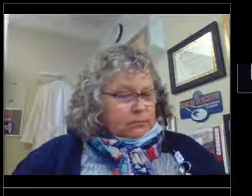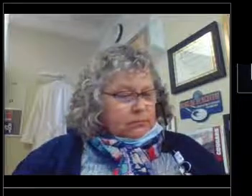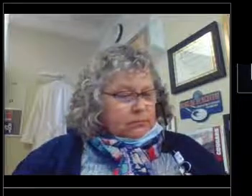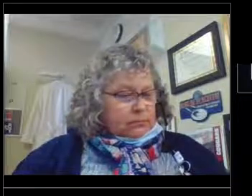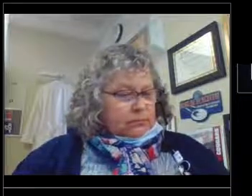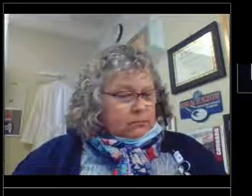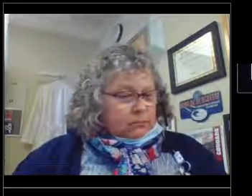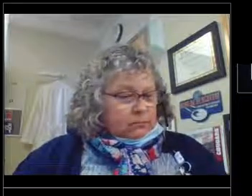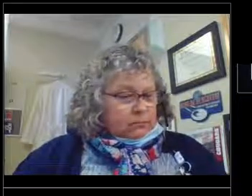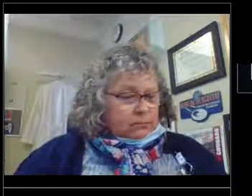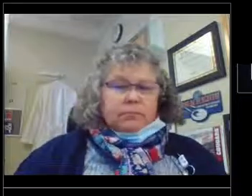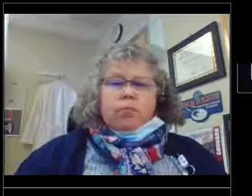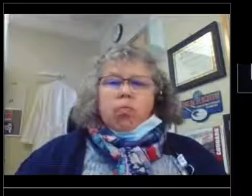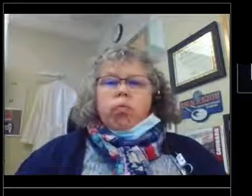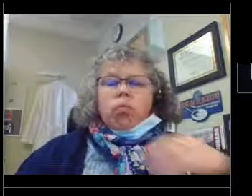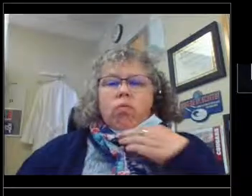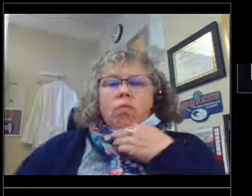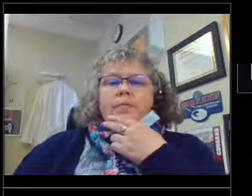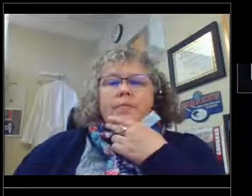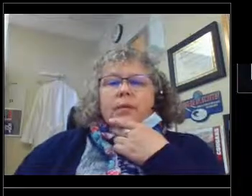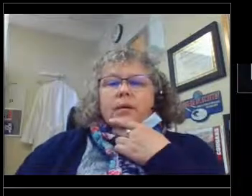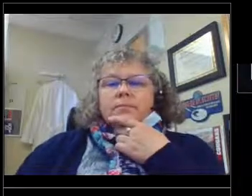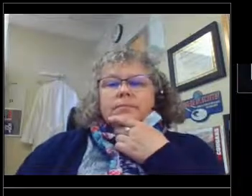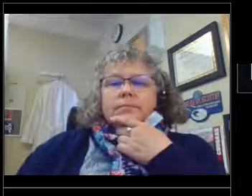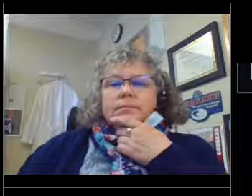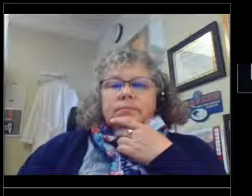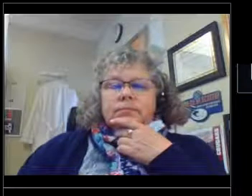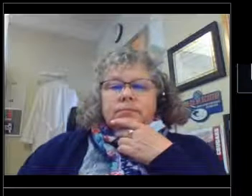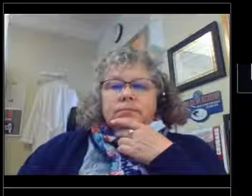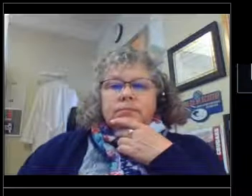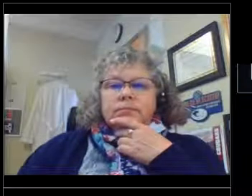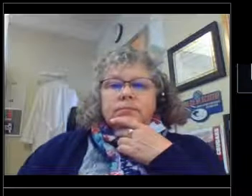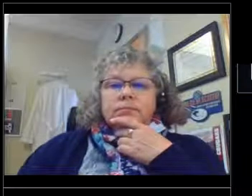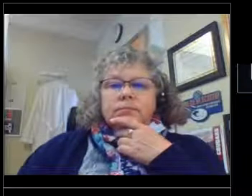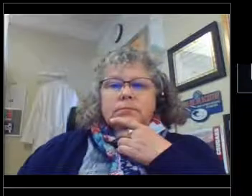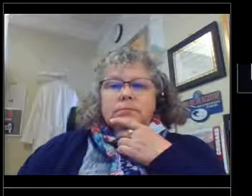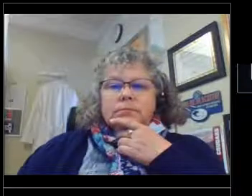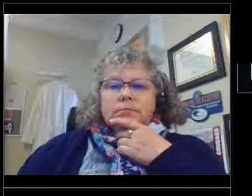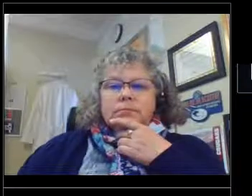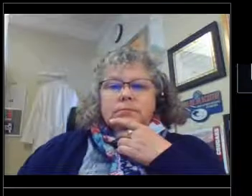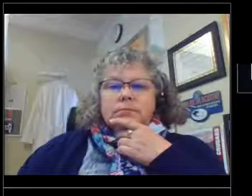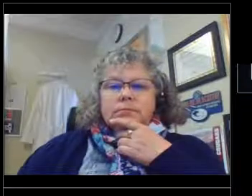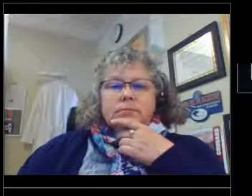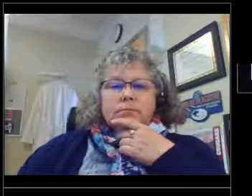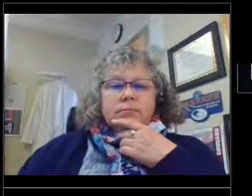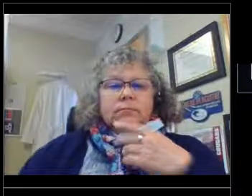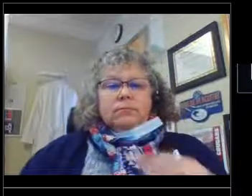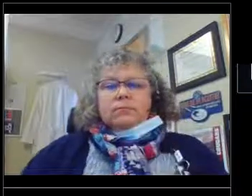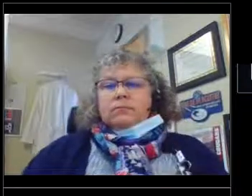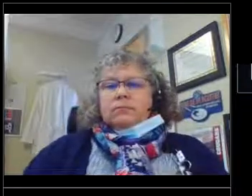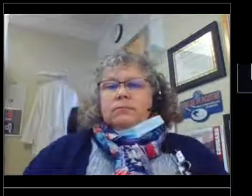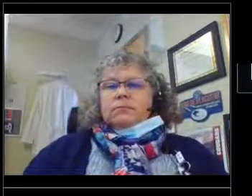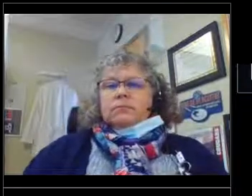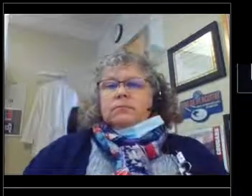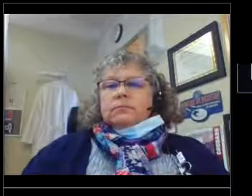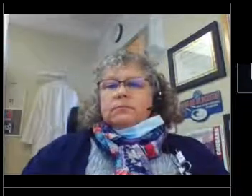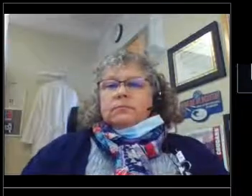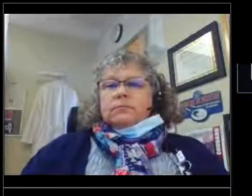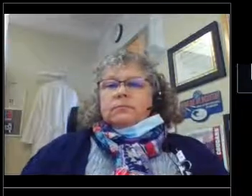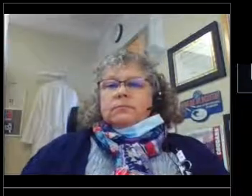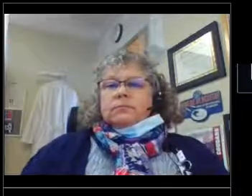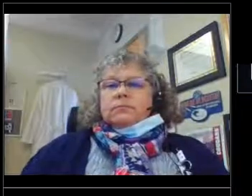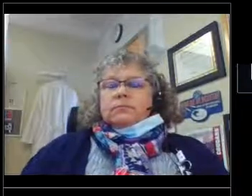that laws are also known as RCWs, and those are passed by the state legislature. So the Commission doesn't get really a choice